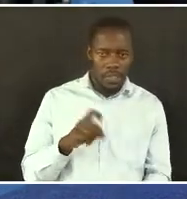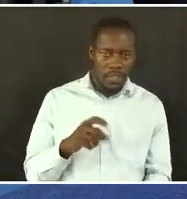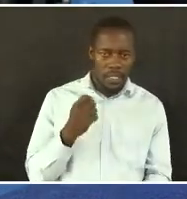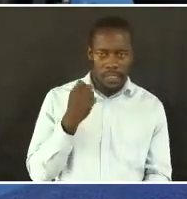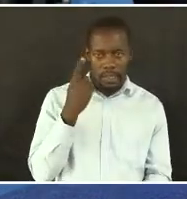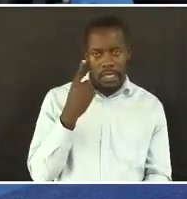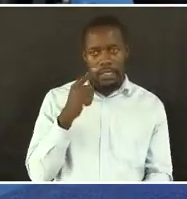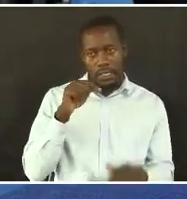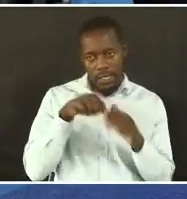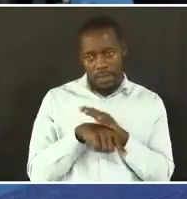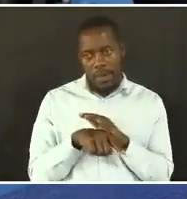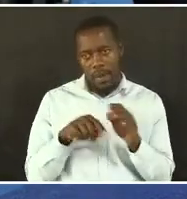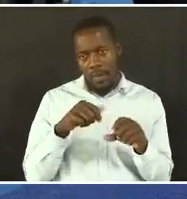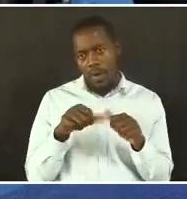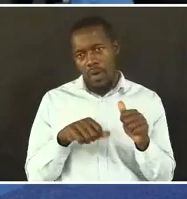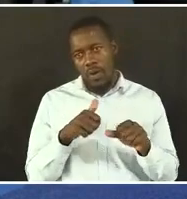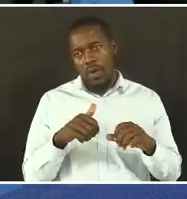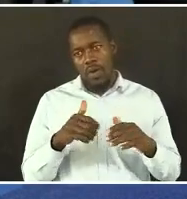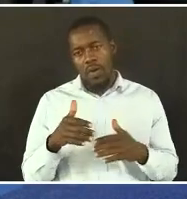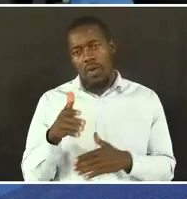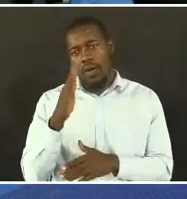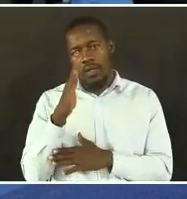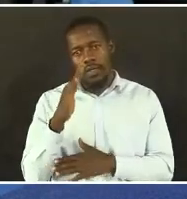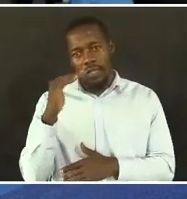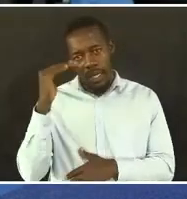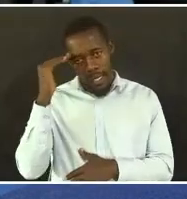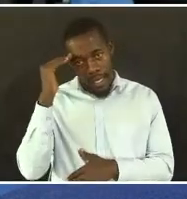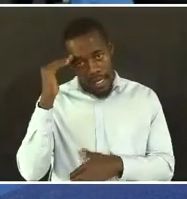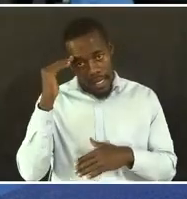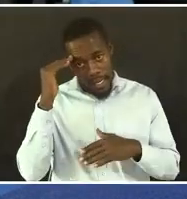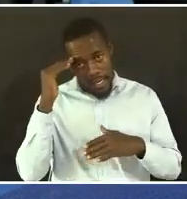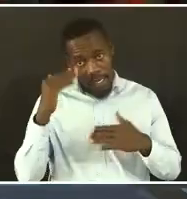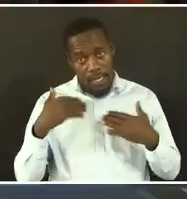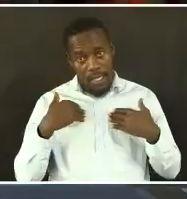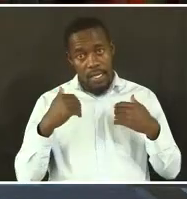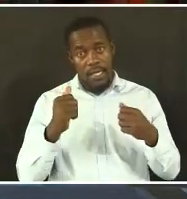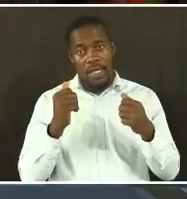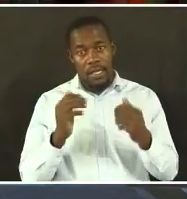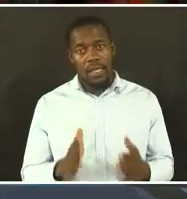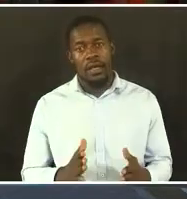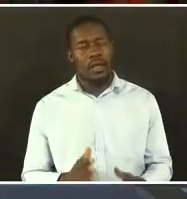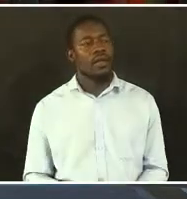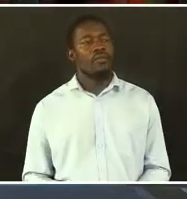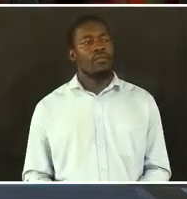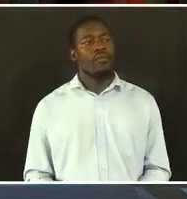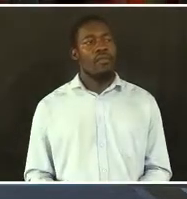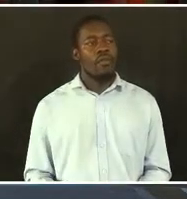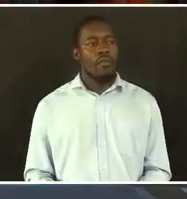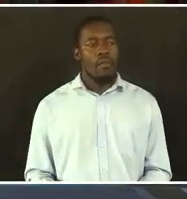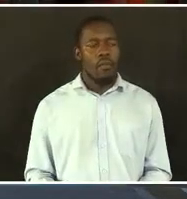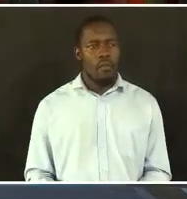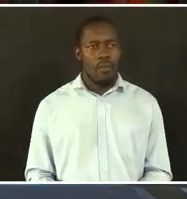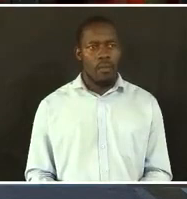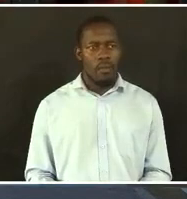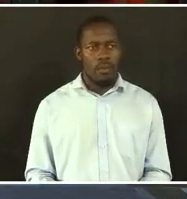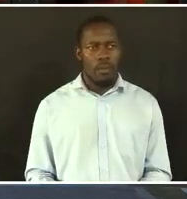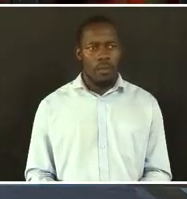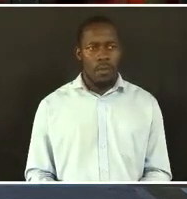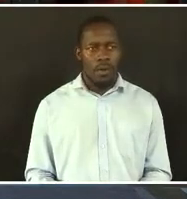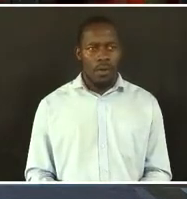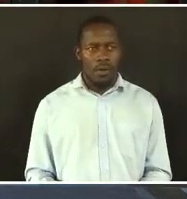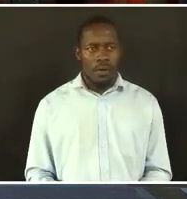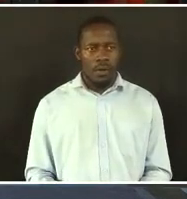about this particular topic. That is my understanding. Thank you very much, Elder Tom. Quite